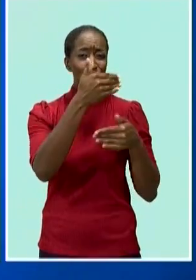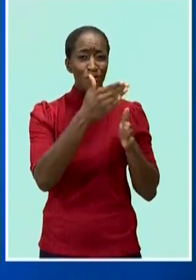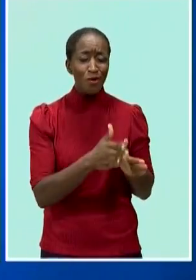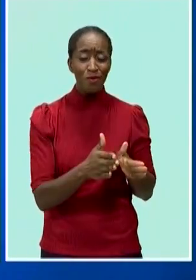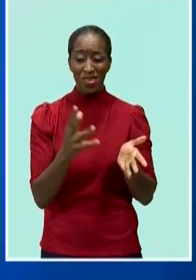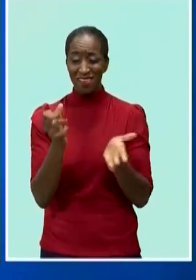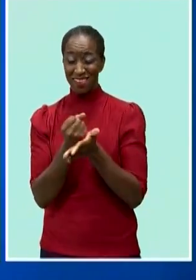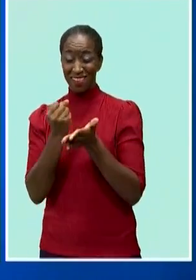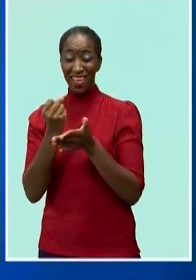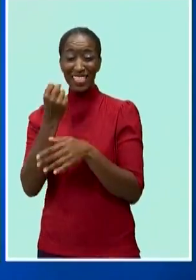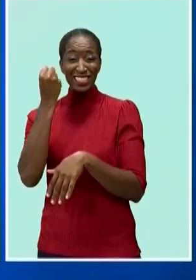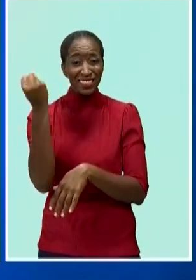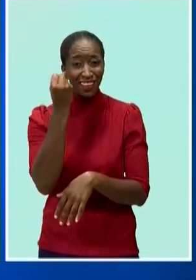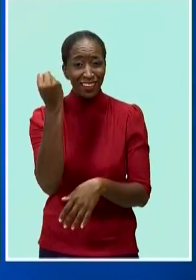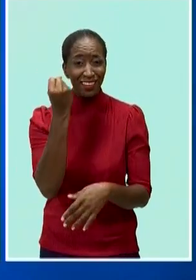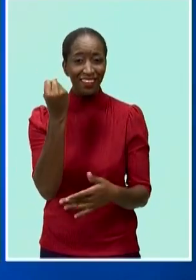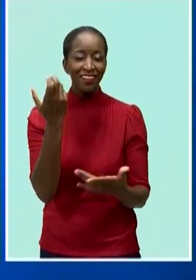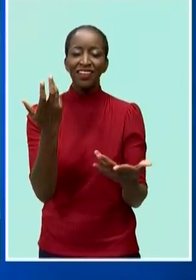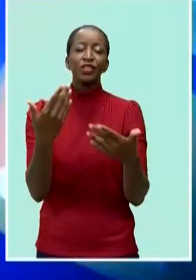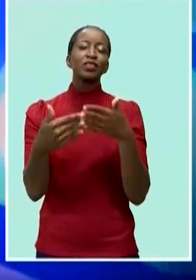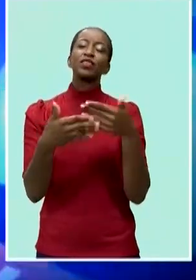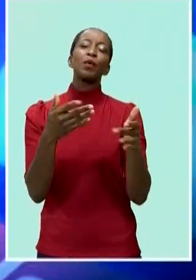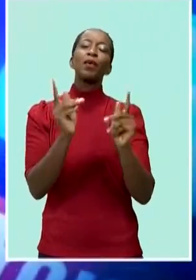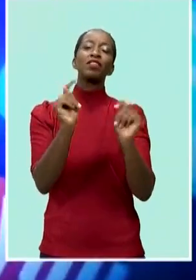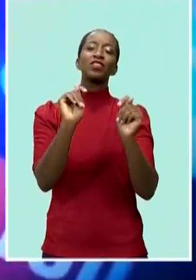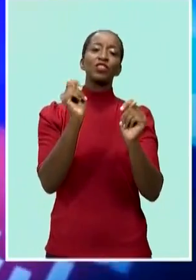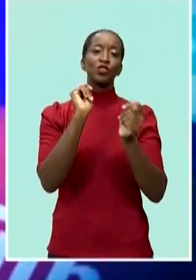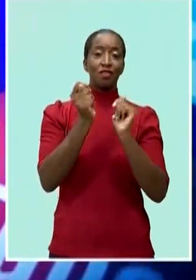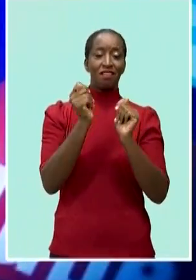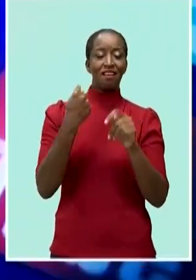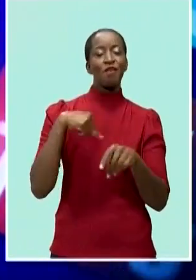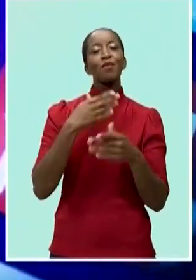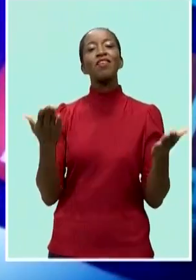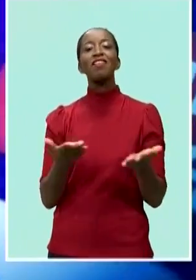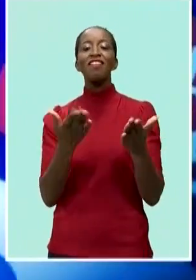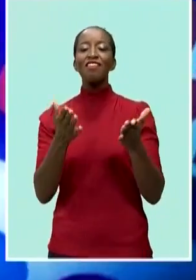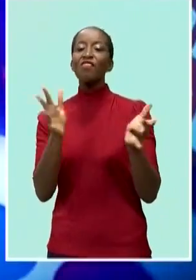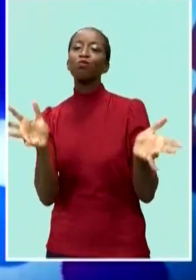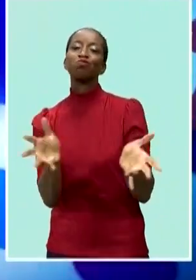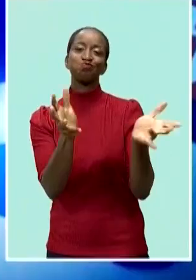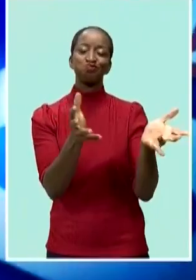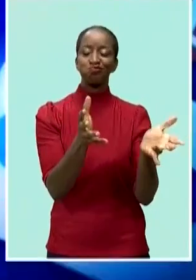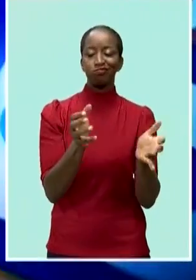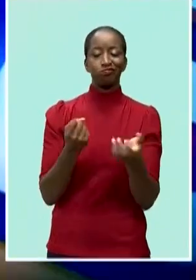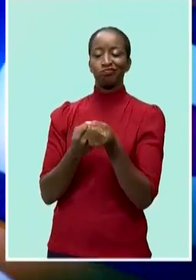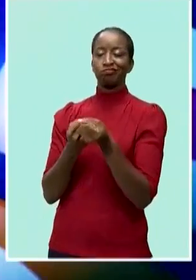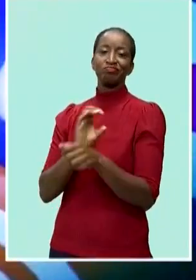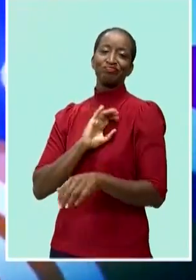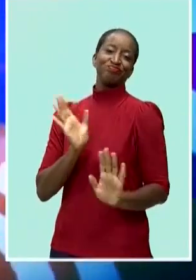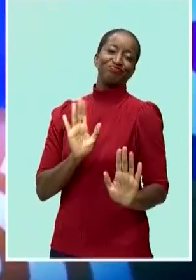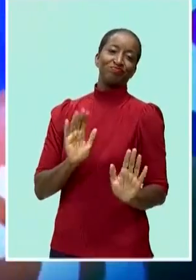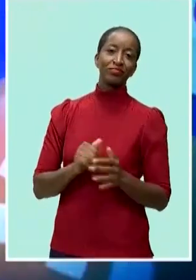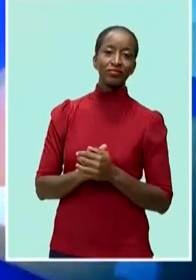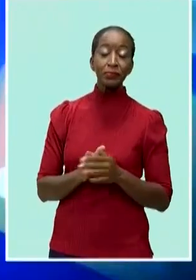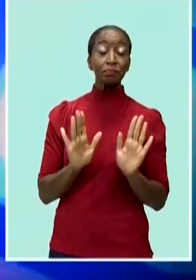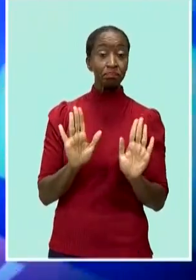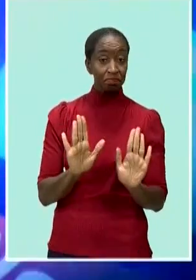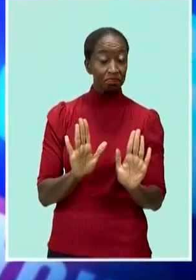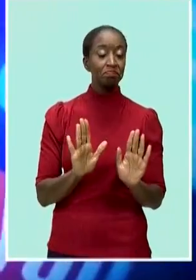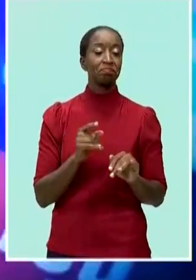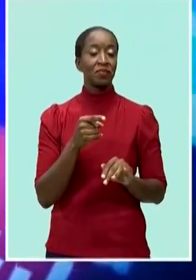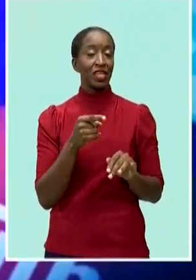Trinidad. They can't distract us. That's why we're here. For you, not them. Well, not long after that video was uploaded, images showing